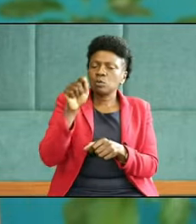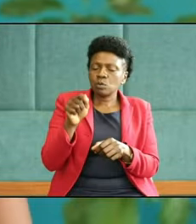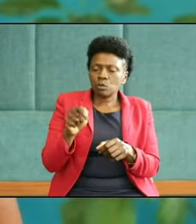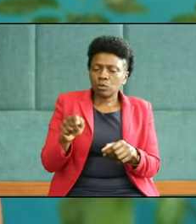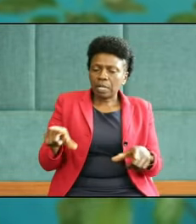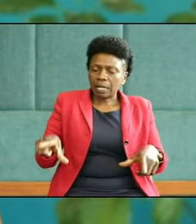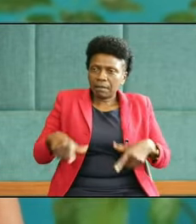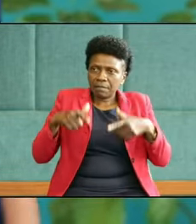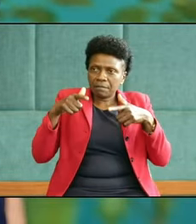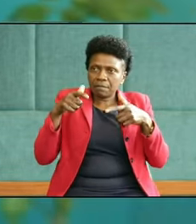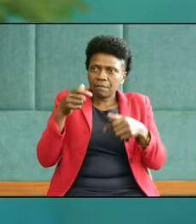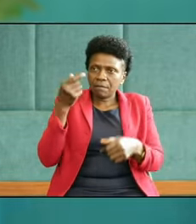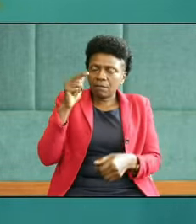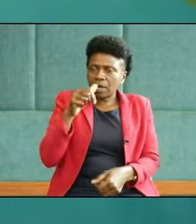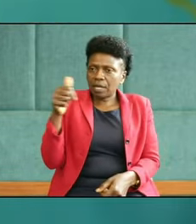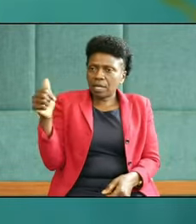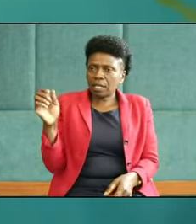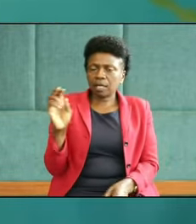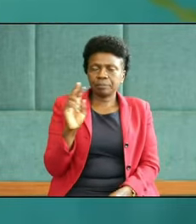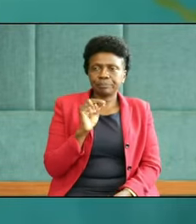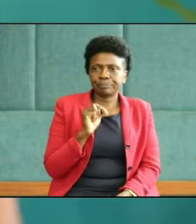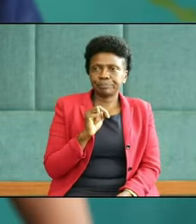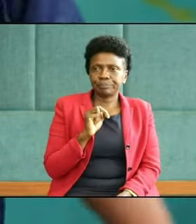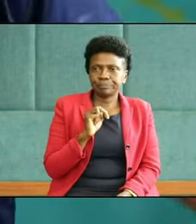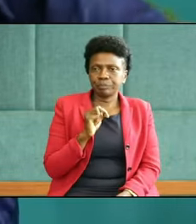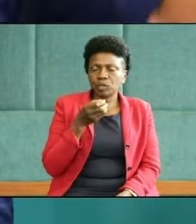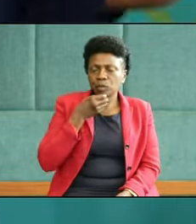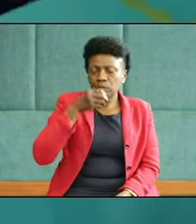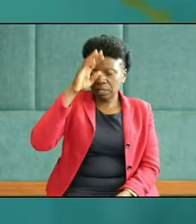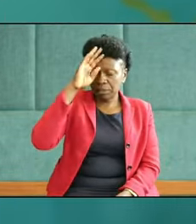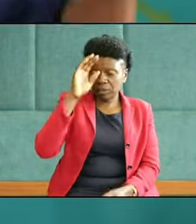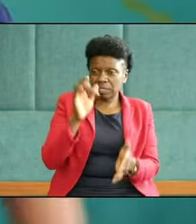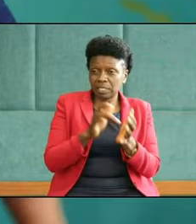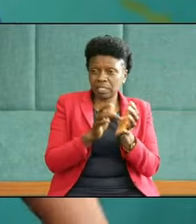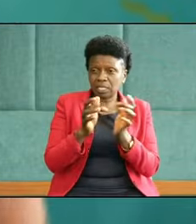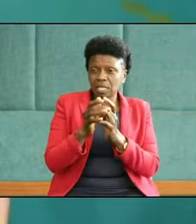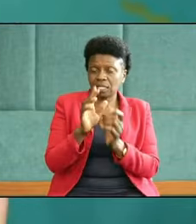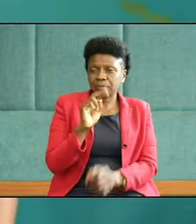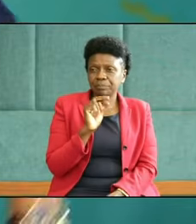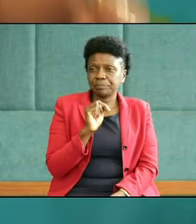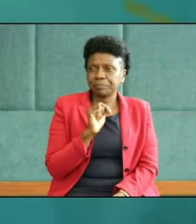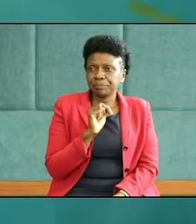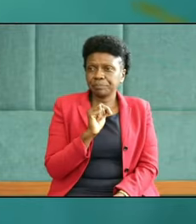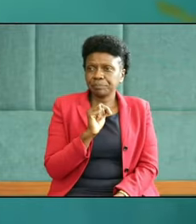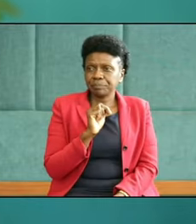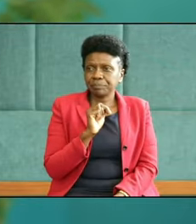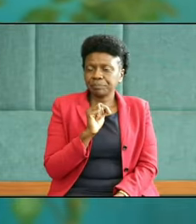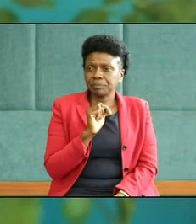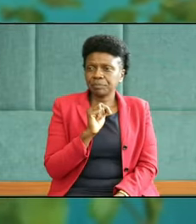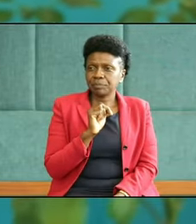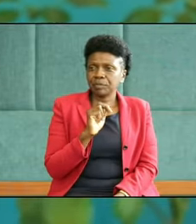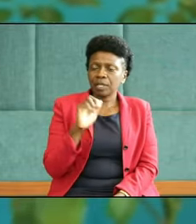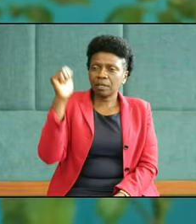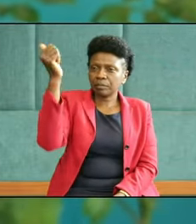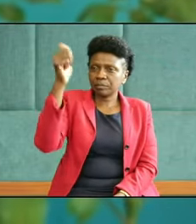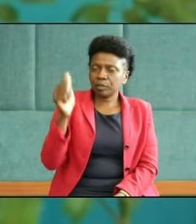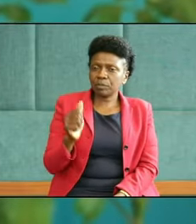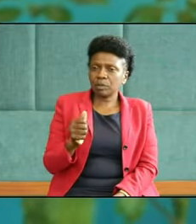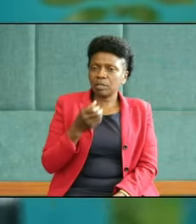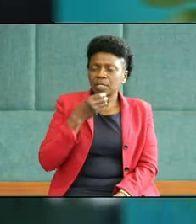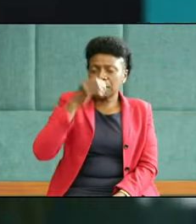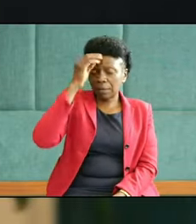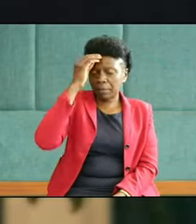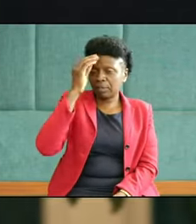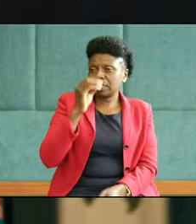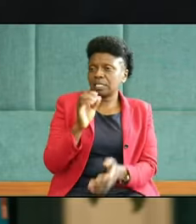for another. I can't disappoint Jesus. I can't disappoint Jesus. I cannot disappoint him. In